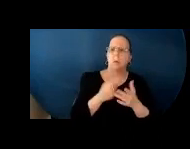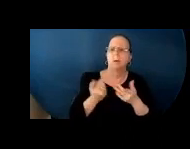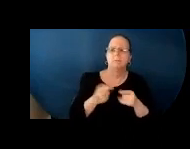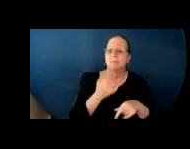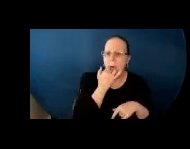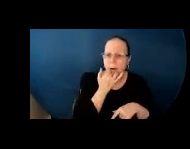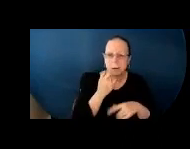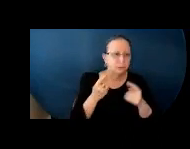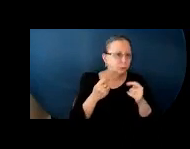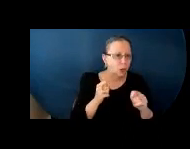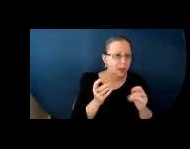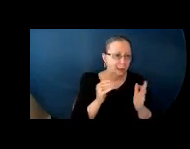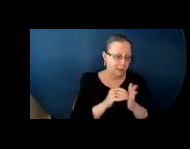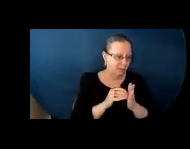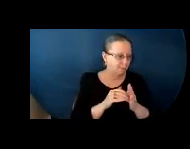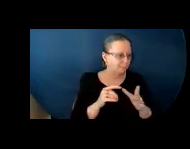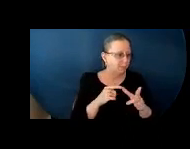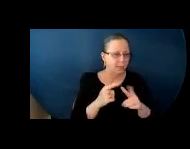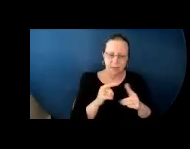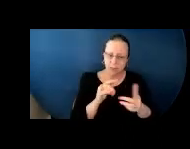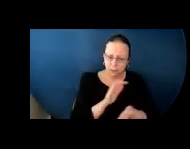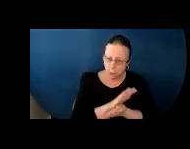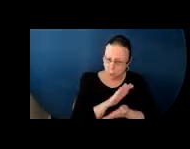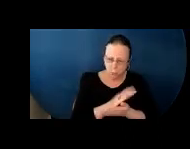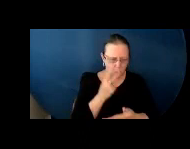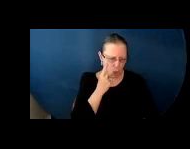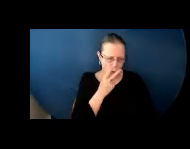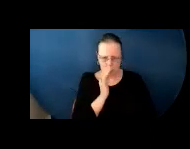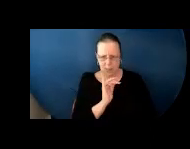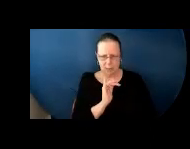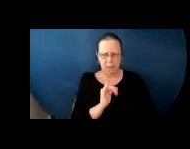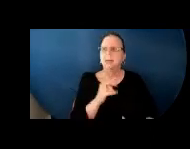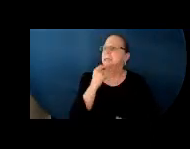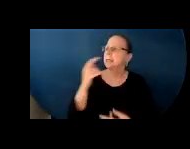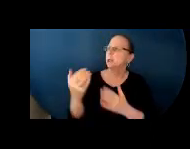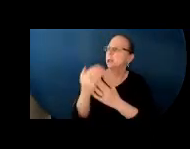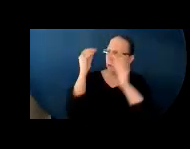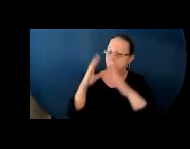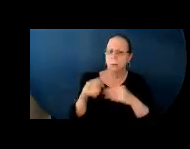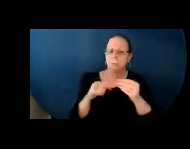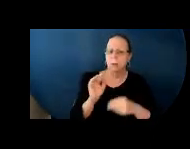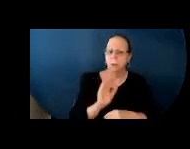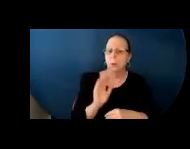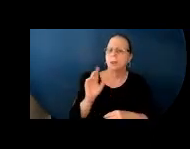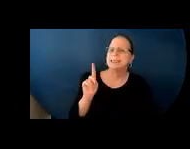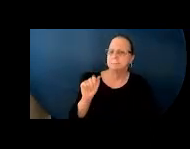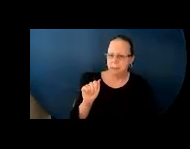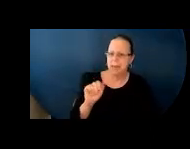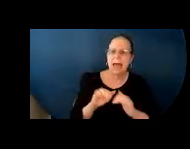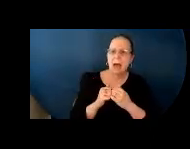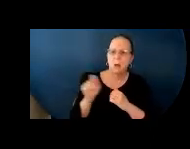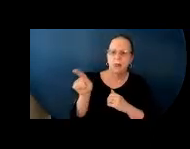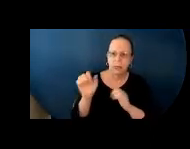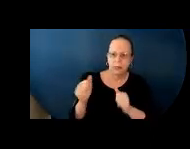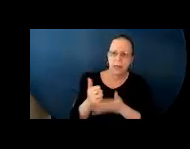again. And then at school, what can that look like? Telling a new teacher about your disability and how they can help you succeed. What I've learned, and it took me a